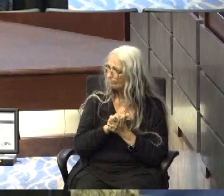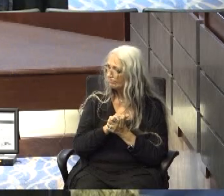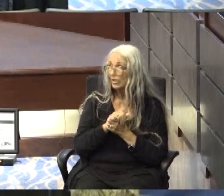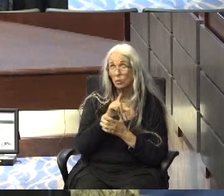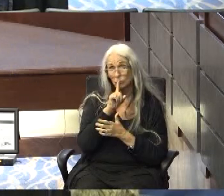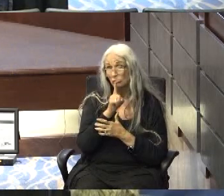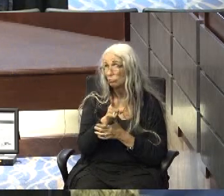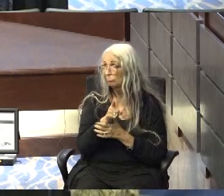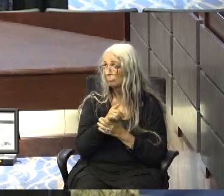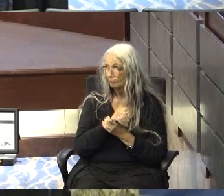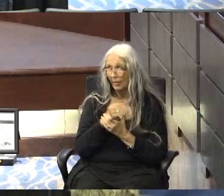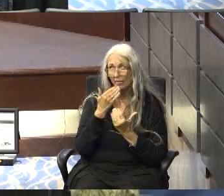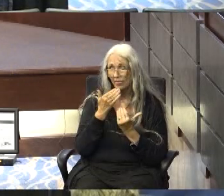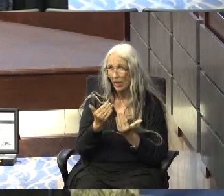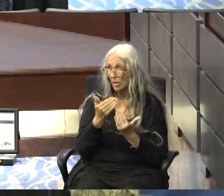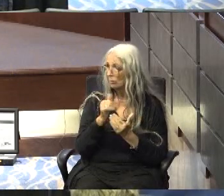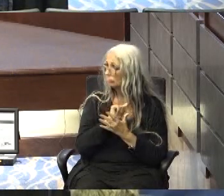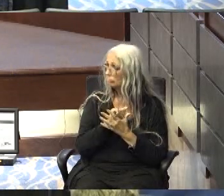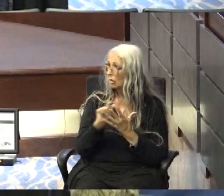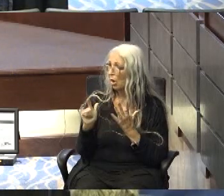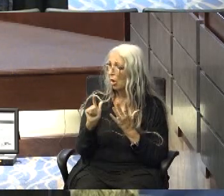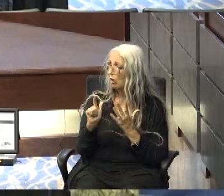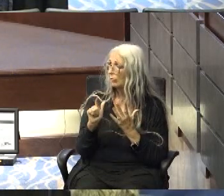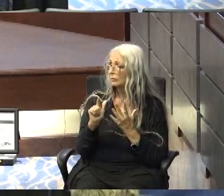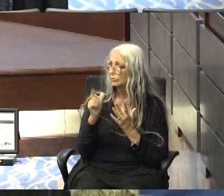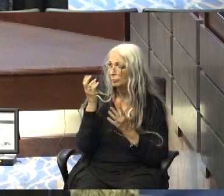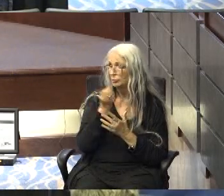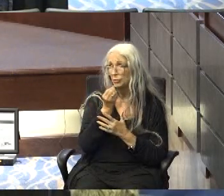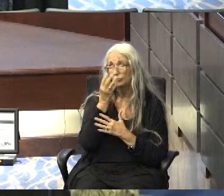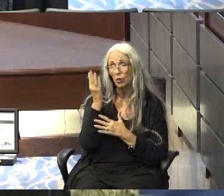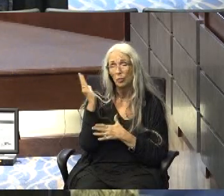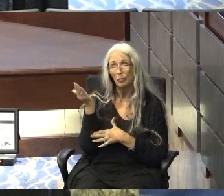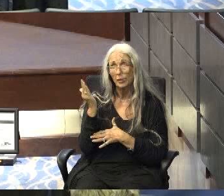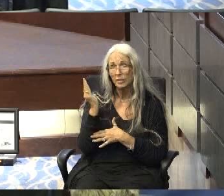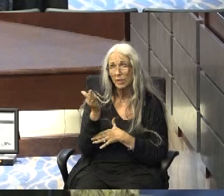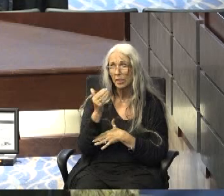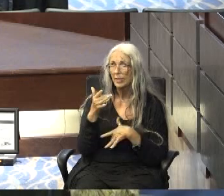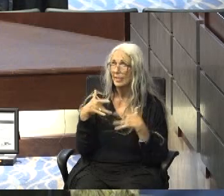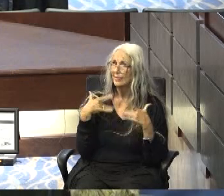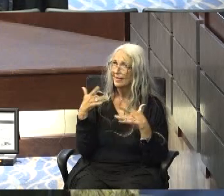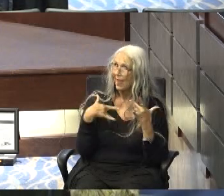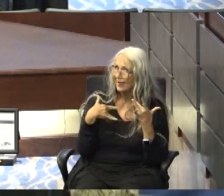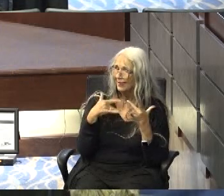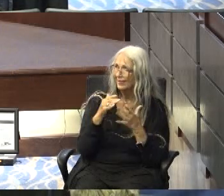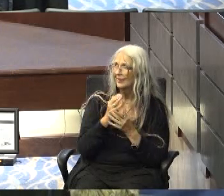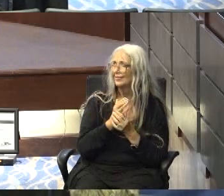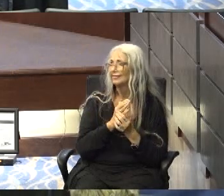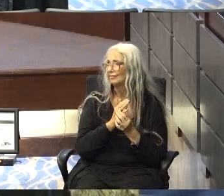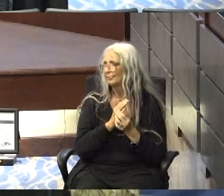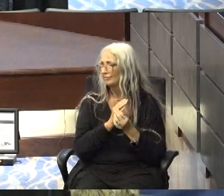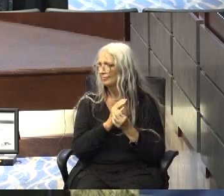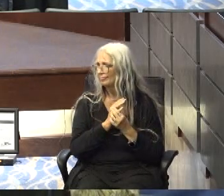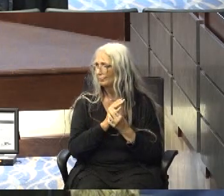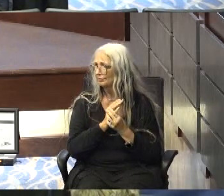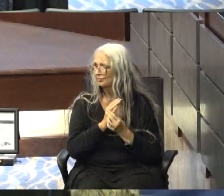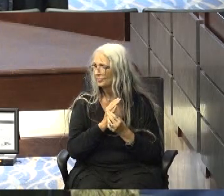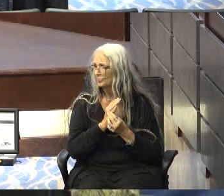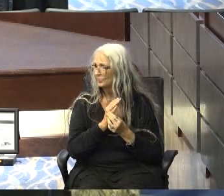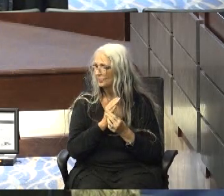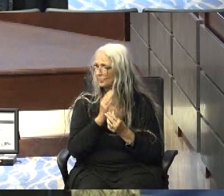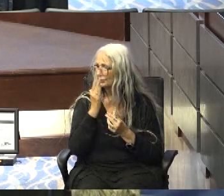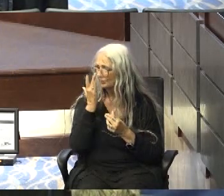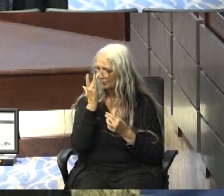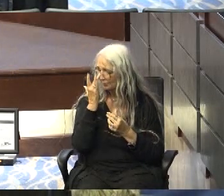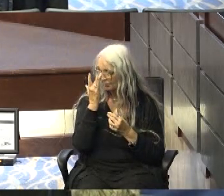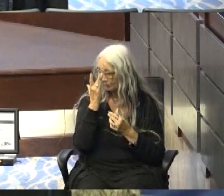Absolutely. Thank you all for a lovely presentation. This is exciting. I'm gonna look to